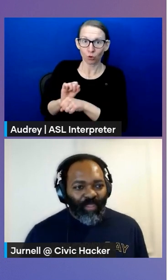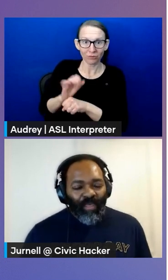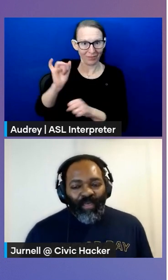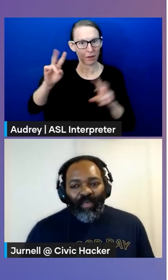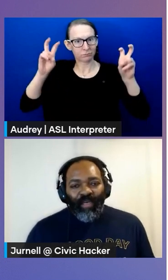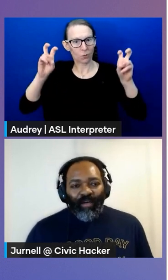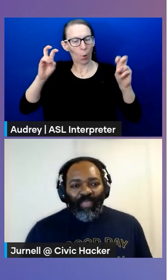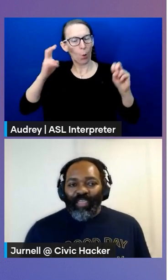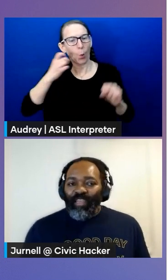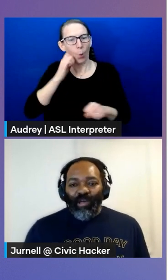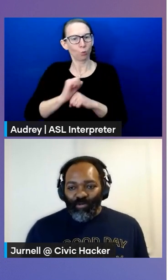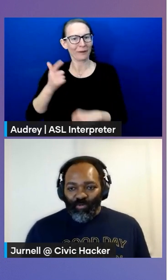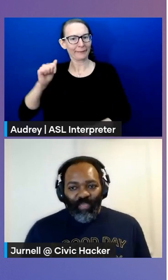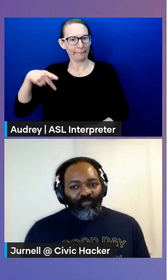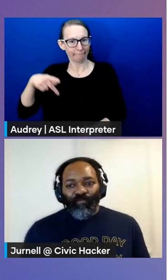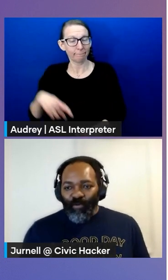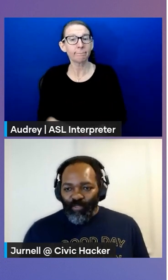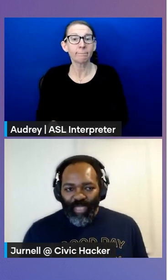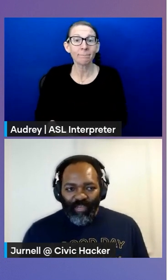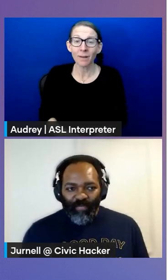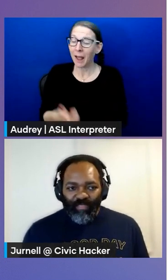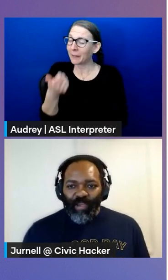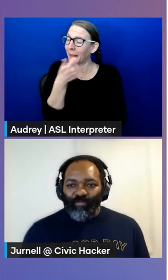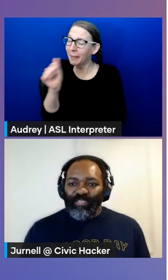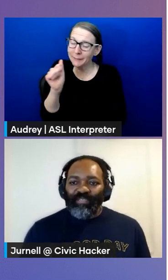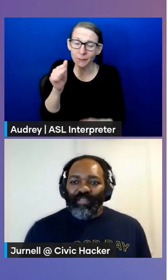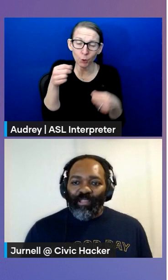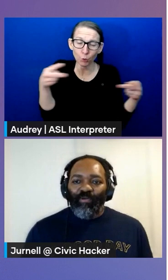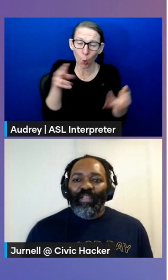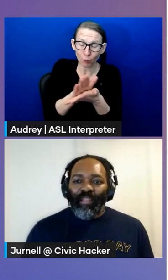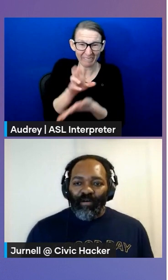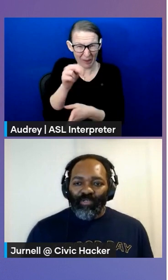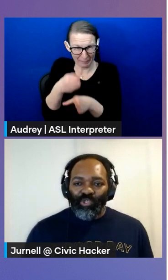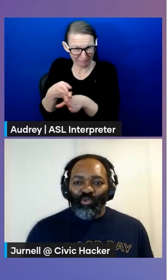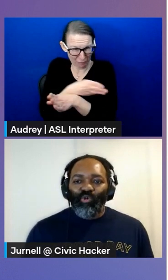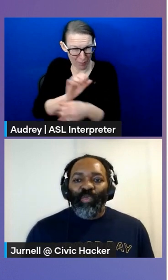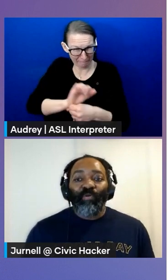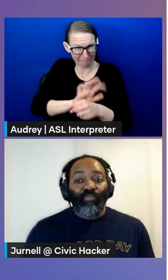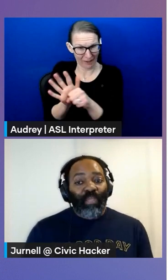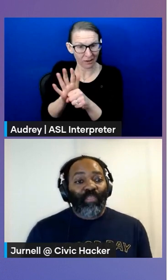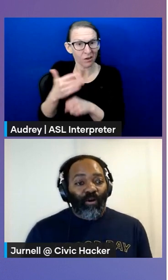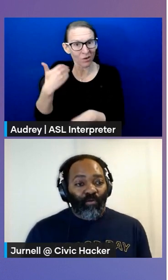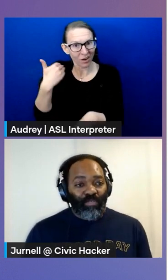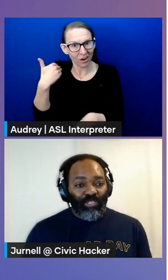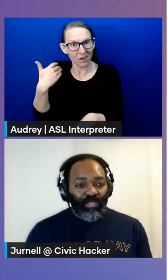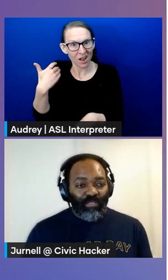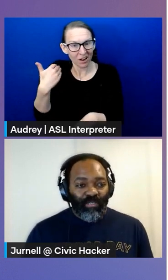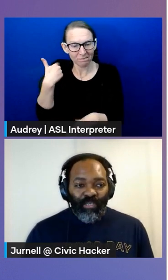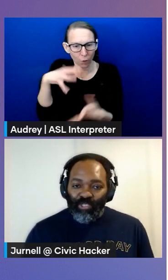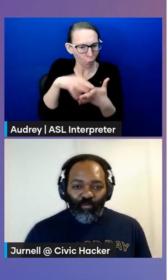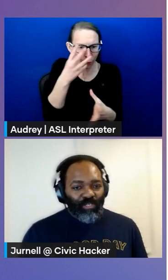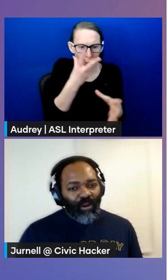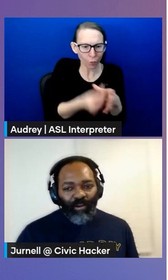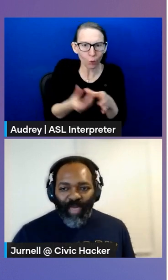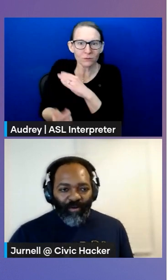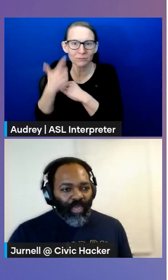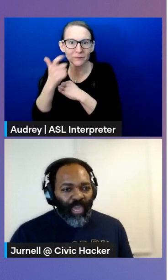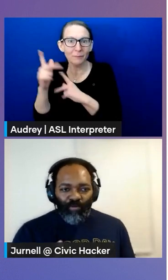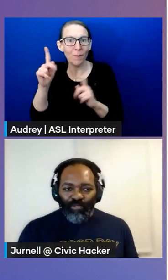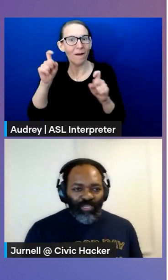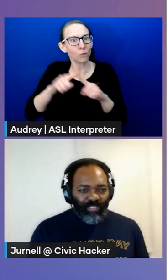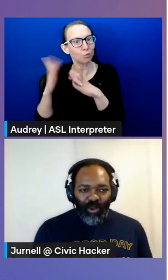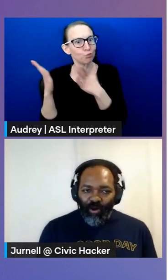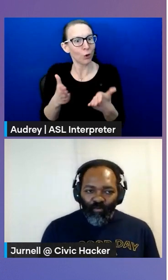gap. In any code school, even before the pandemic, there was this learning loss due to people bringing their own machines. So we're talking